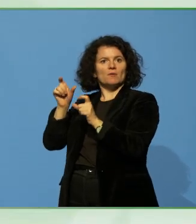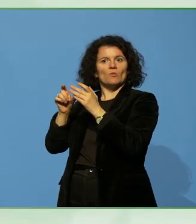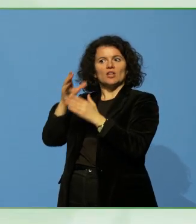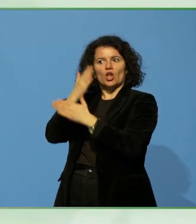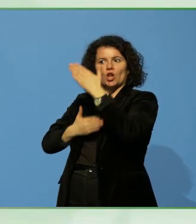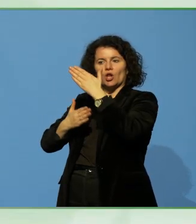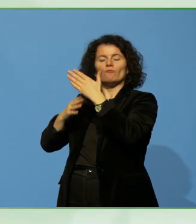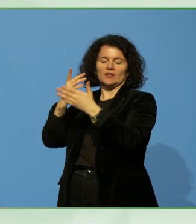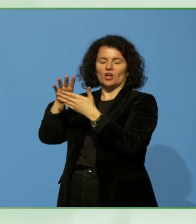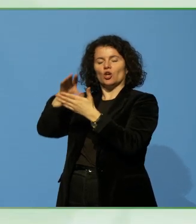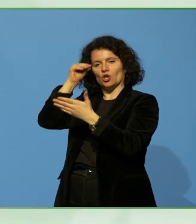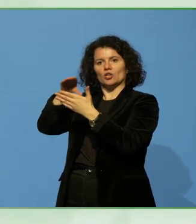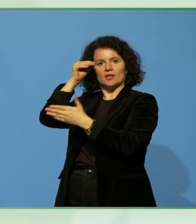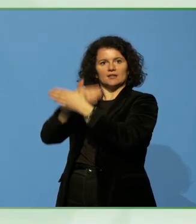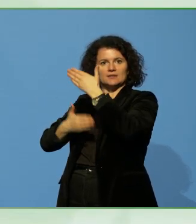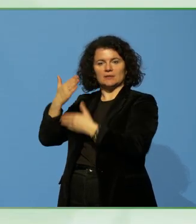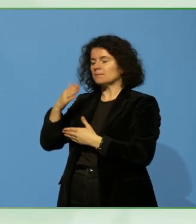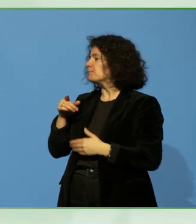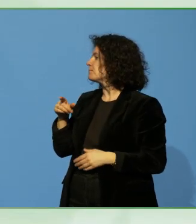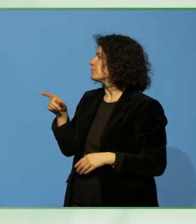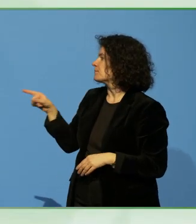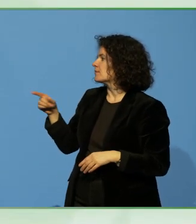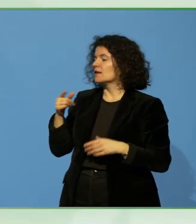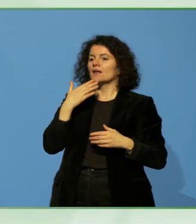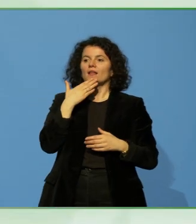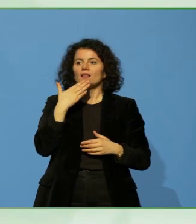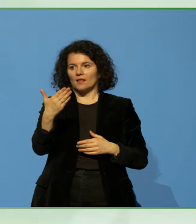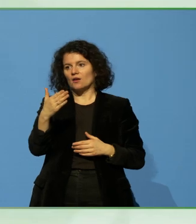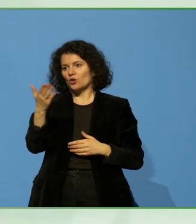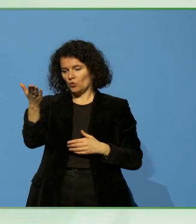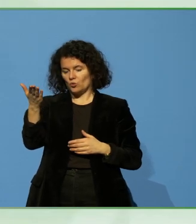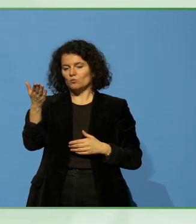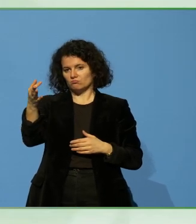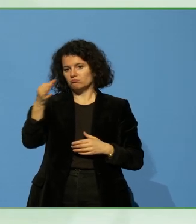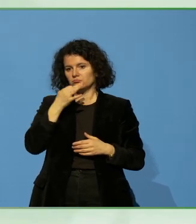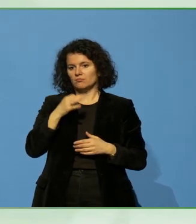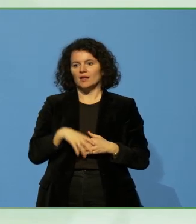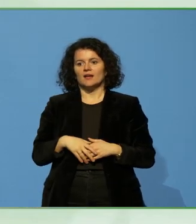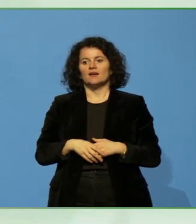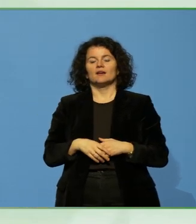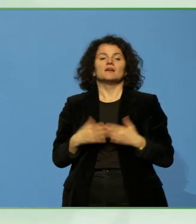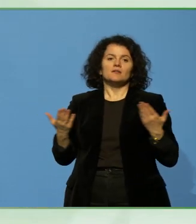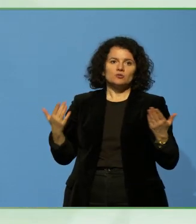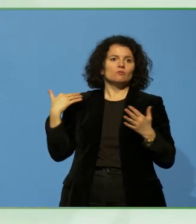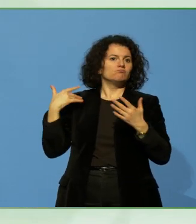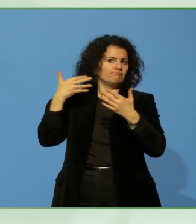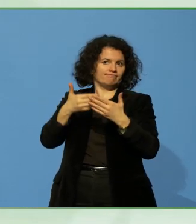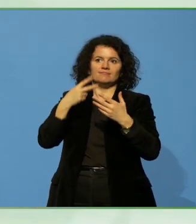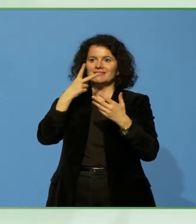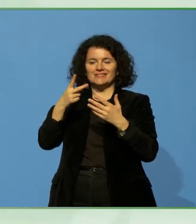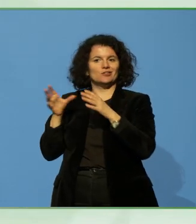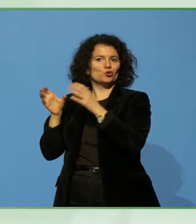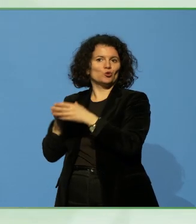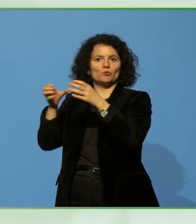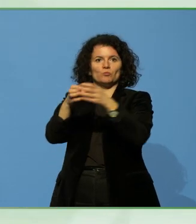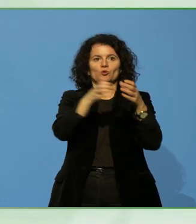Thank you for the question. As I said indeed earlier, we see different, the group of vulnerable people